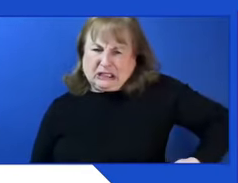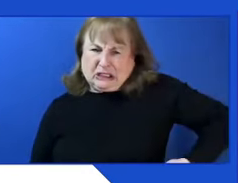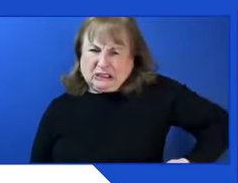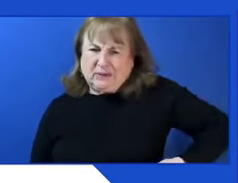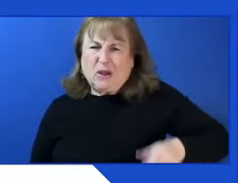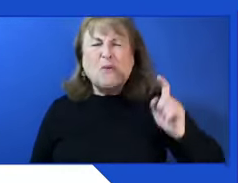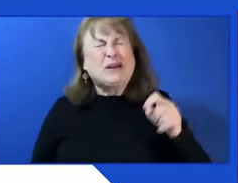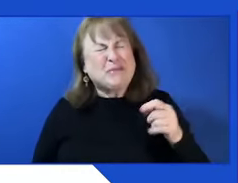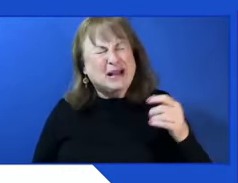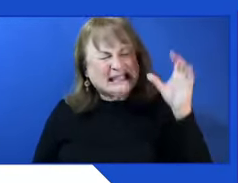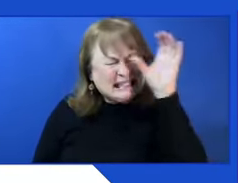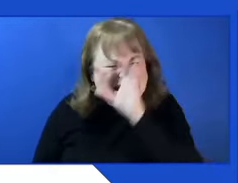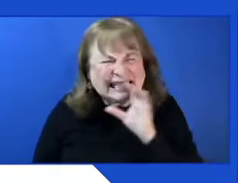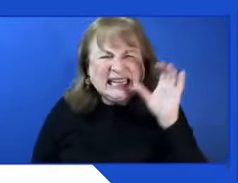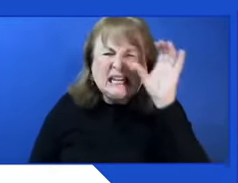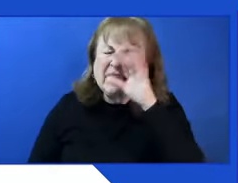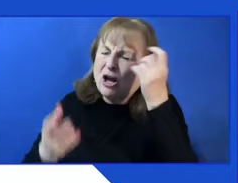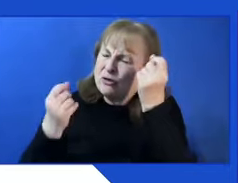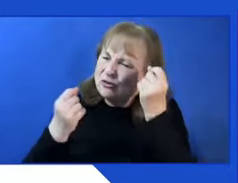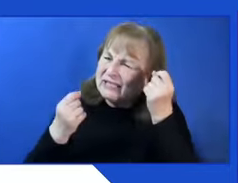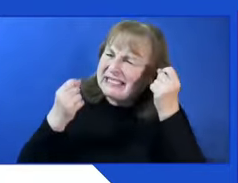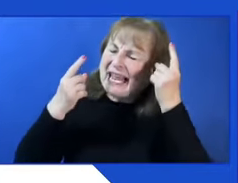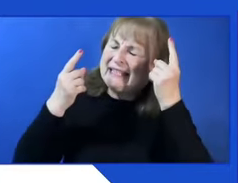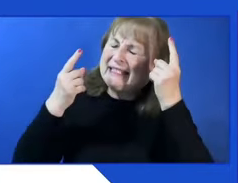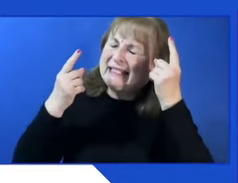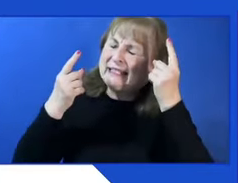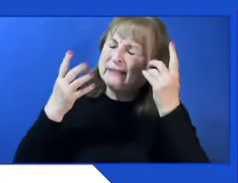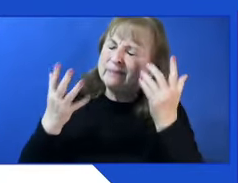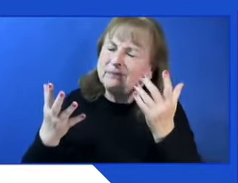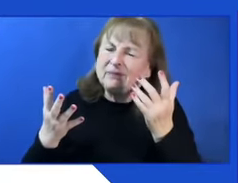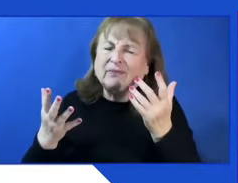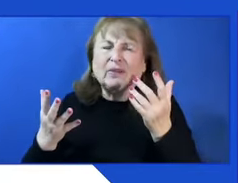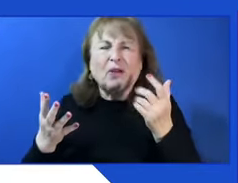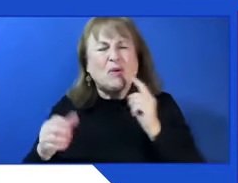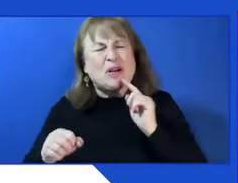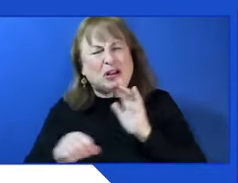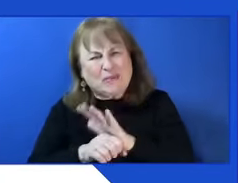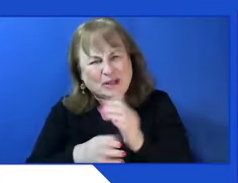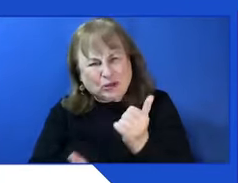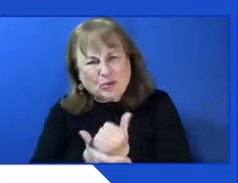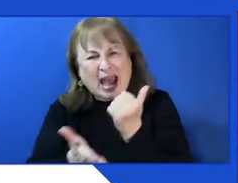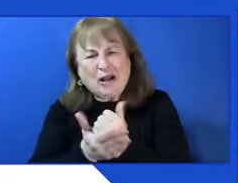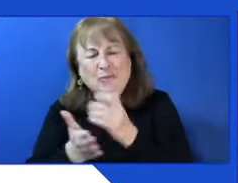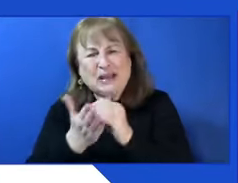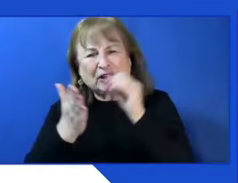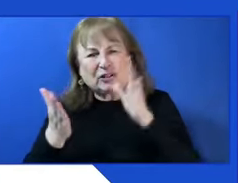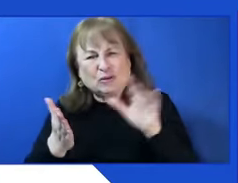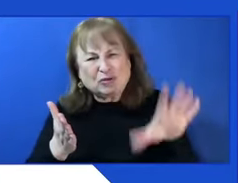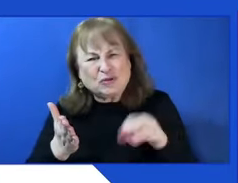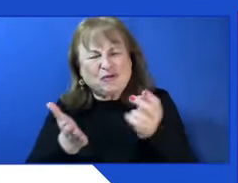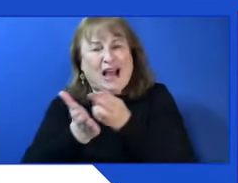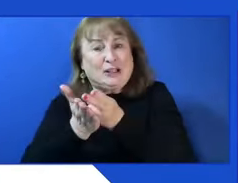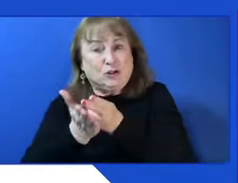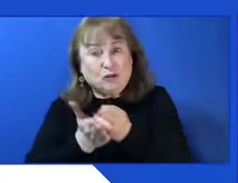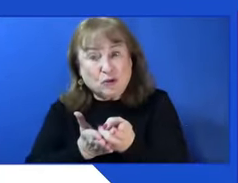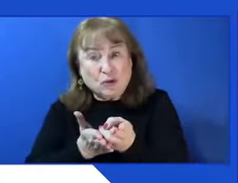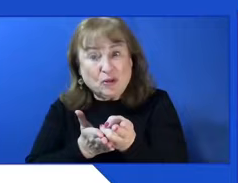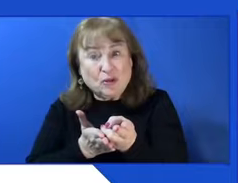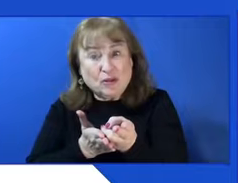seek understanding. We are committed to helping our students to find truth